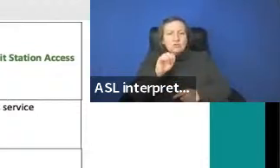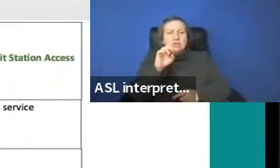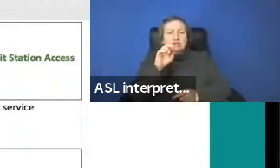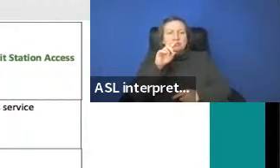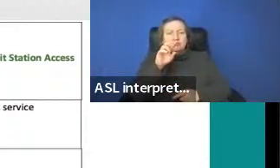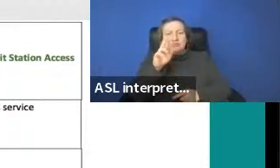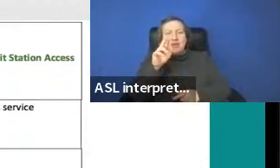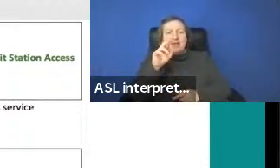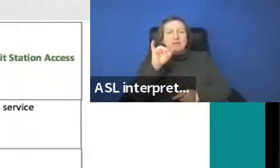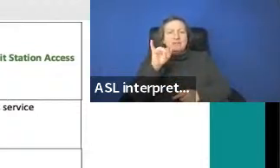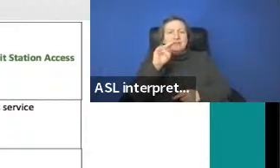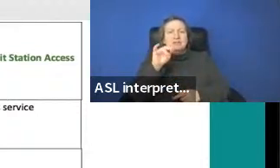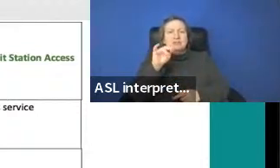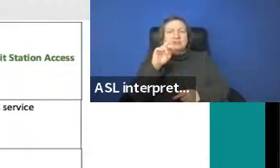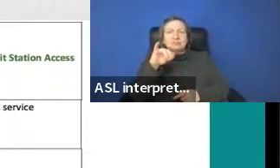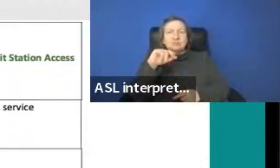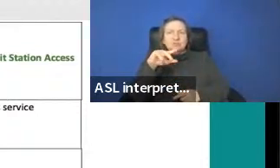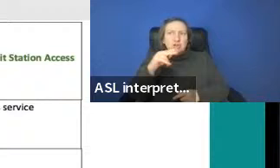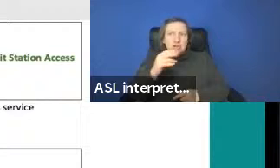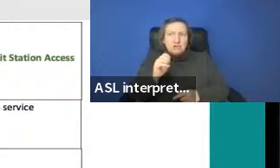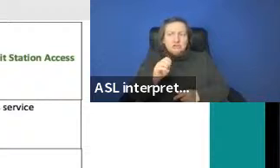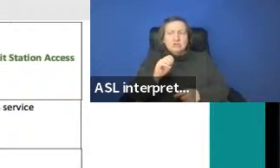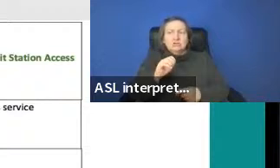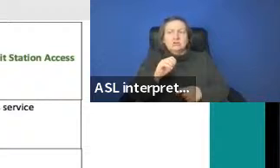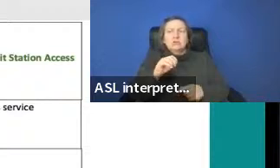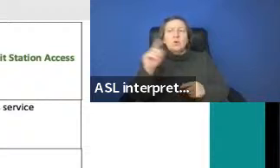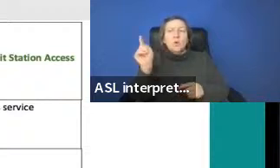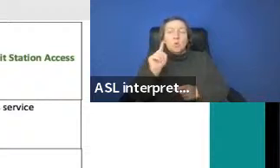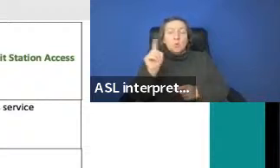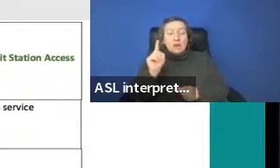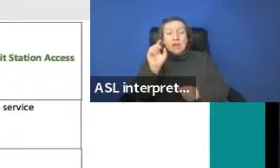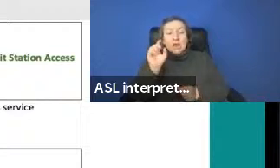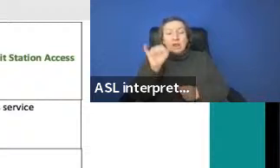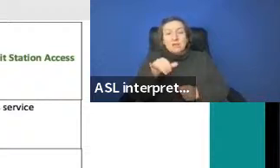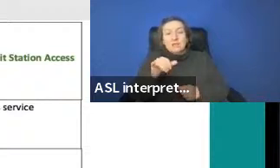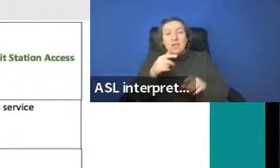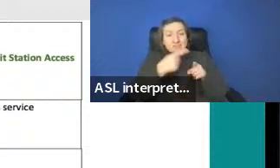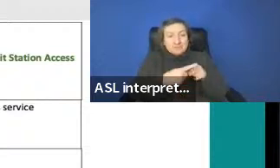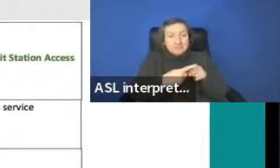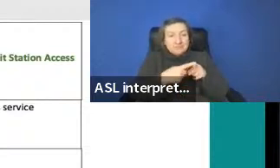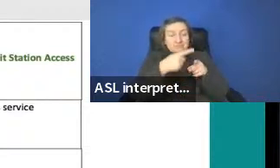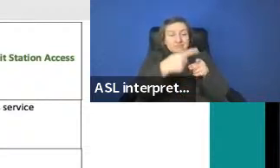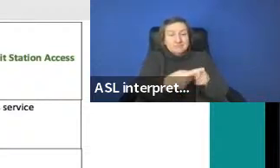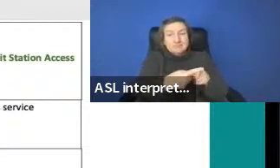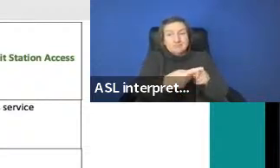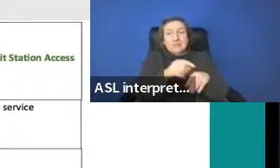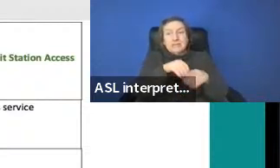of them. The location of the intersections, column